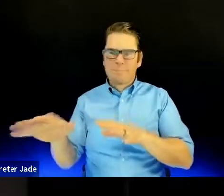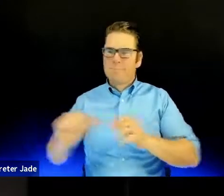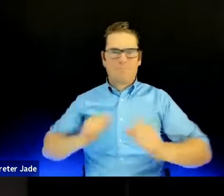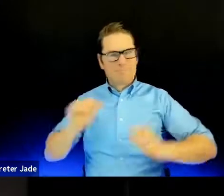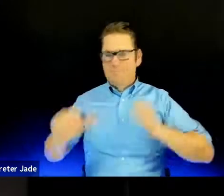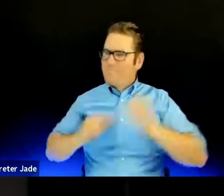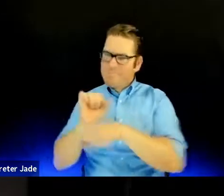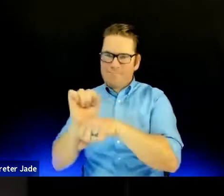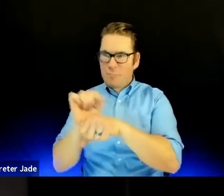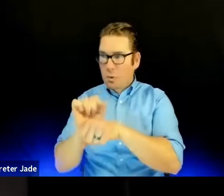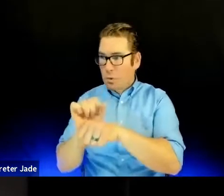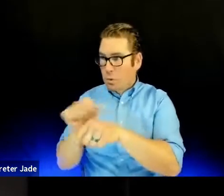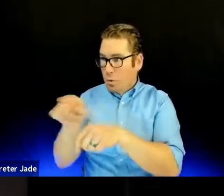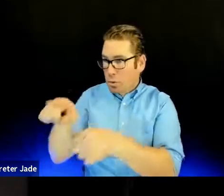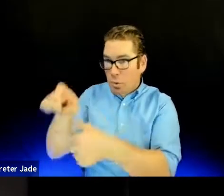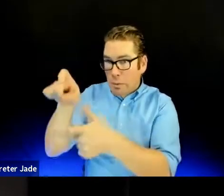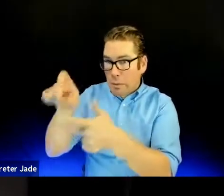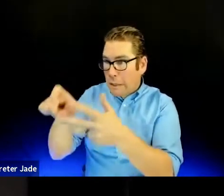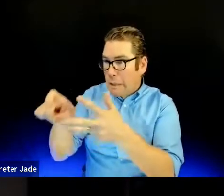whenever there's somebody in need, I go help them.